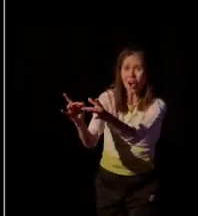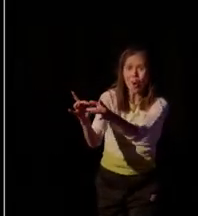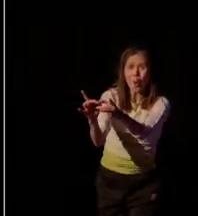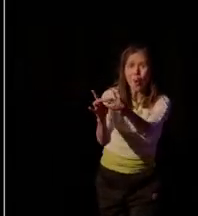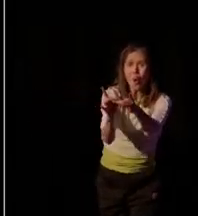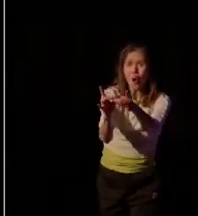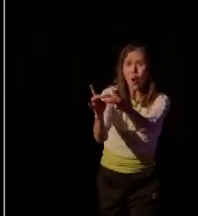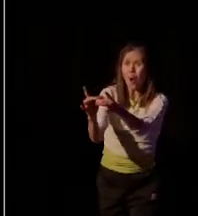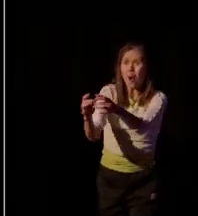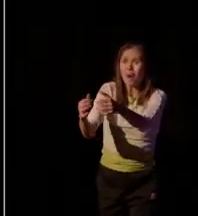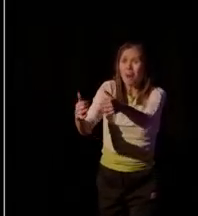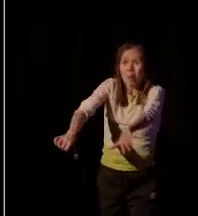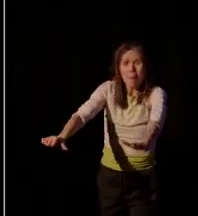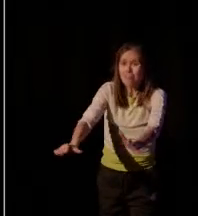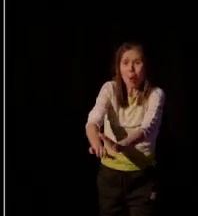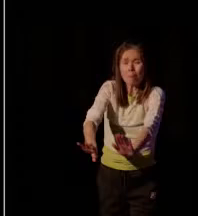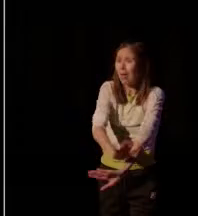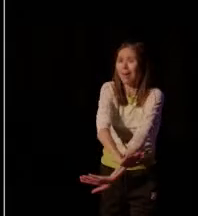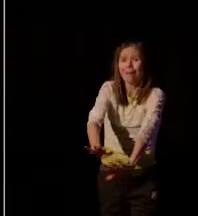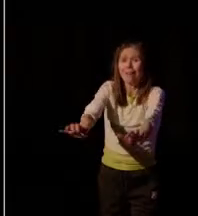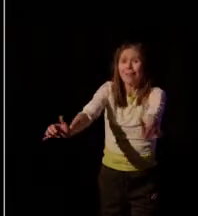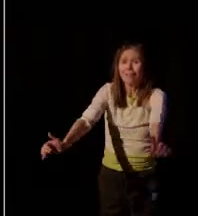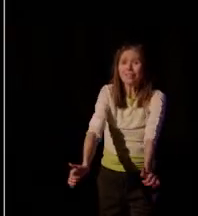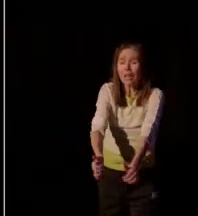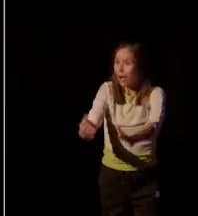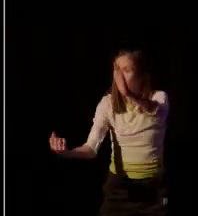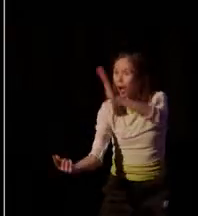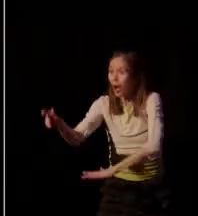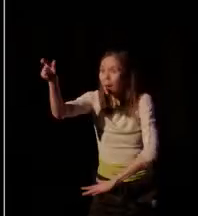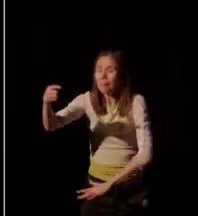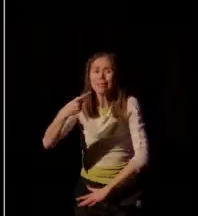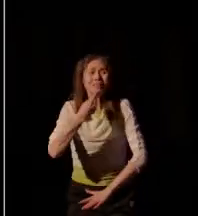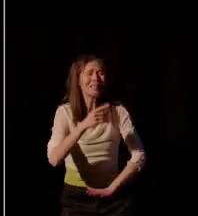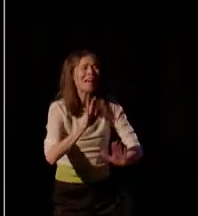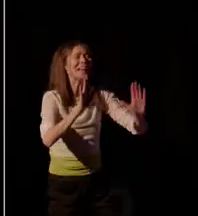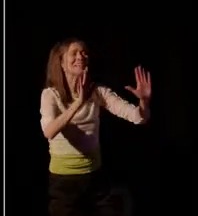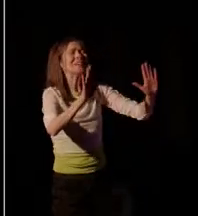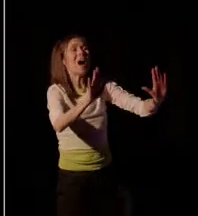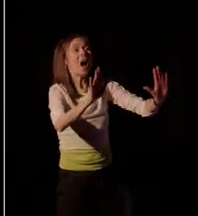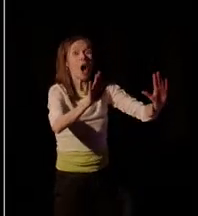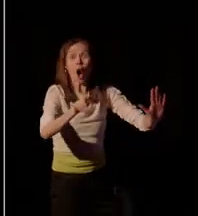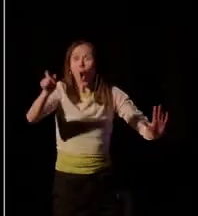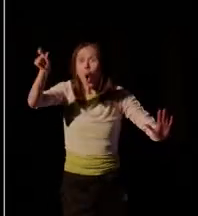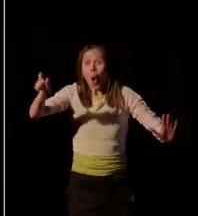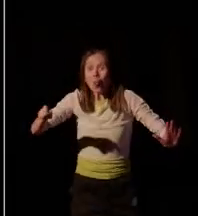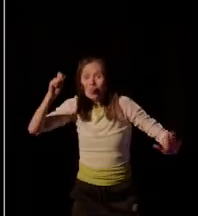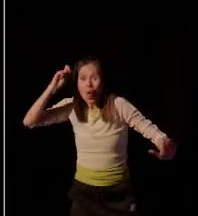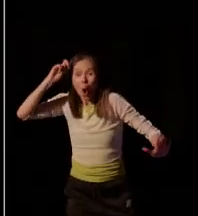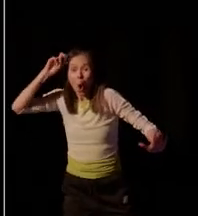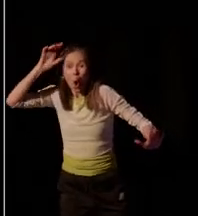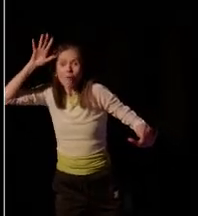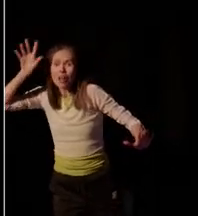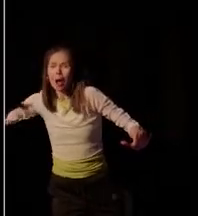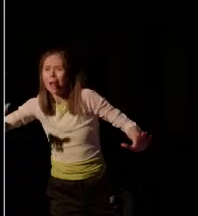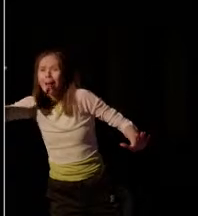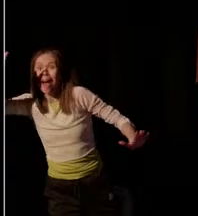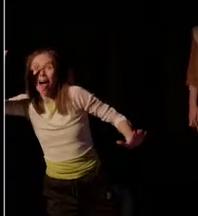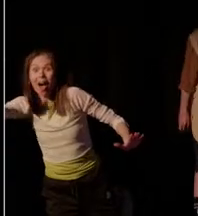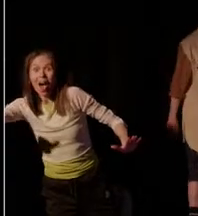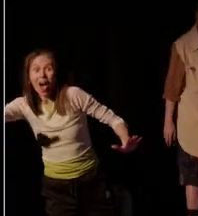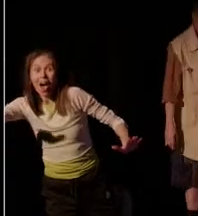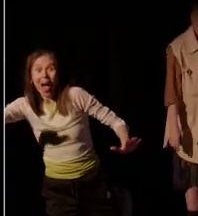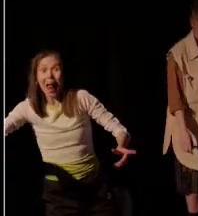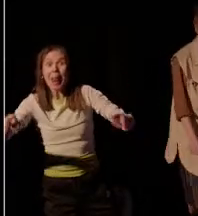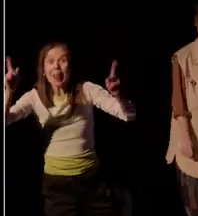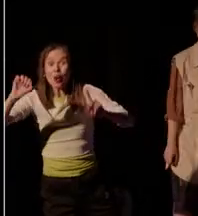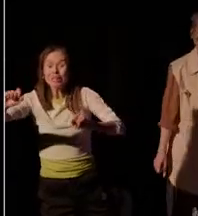destroyed. And then a gentleman said, "There's nothing but fireworks. The oracle spoke true. Leontes' daughter is found."